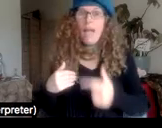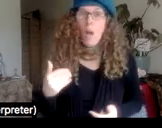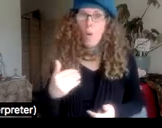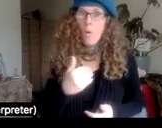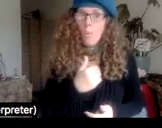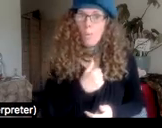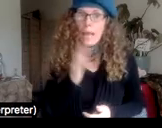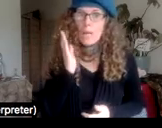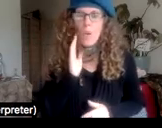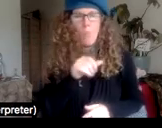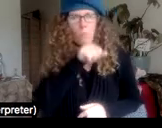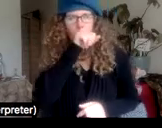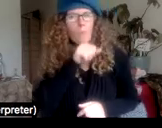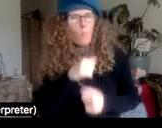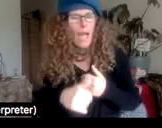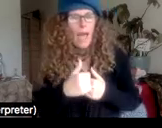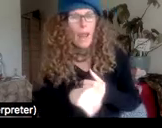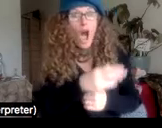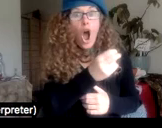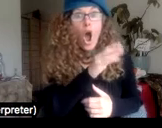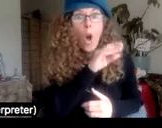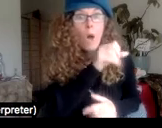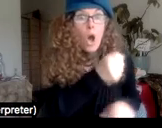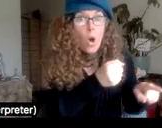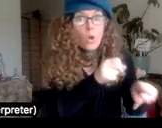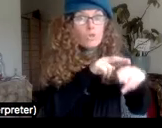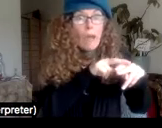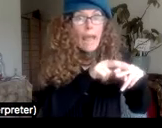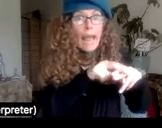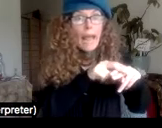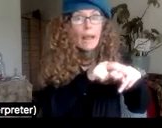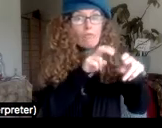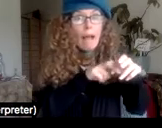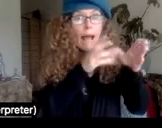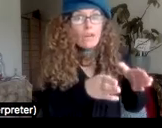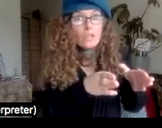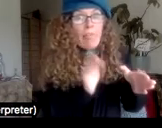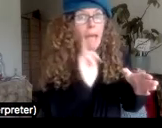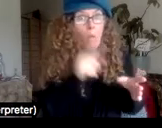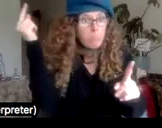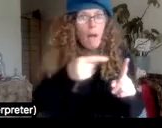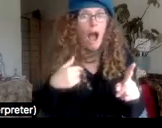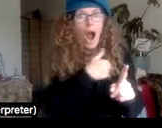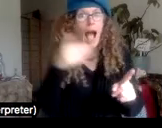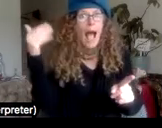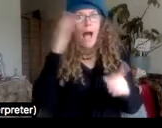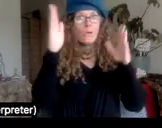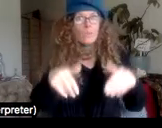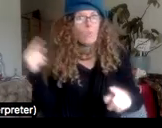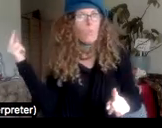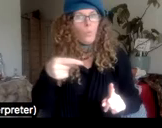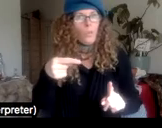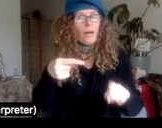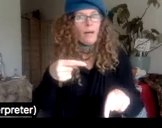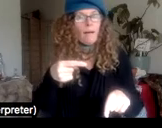of the bread baking in our oven. Hobos who rode the trains had apparently marked our house. Not infrequently,